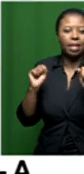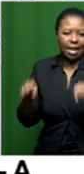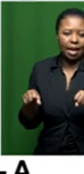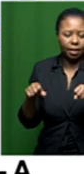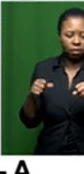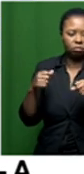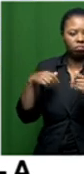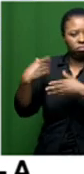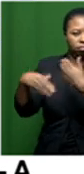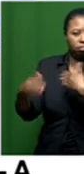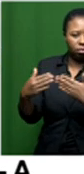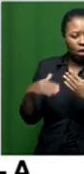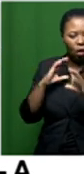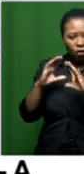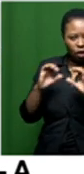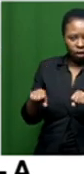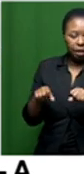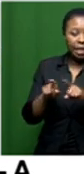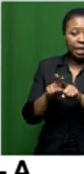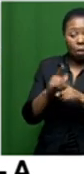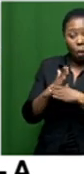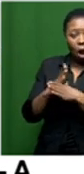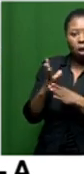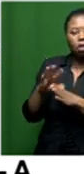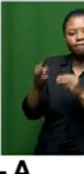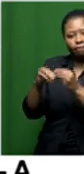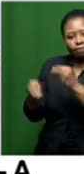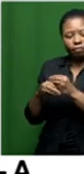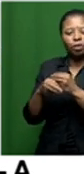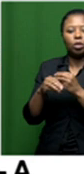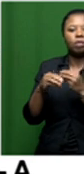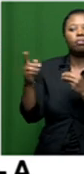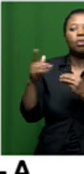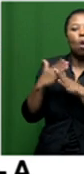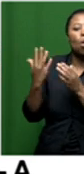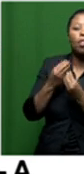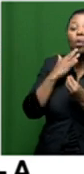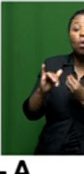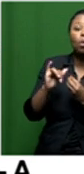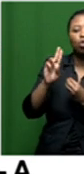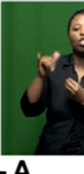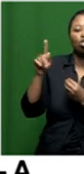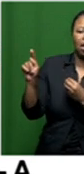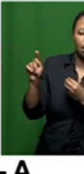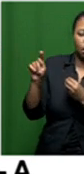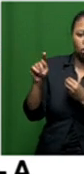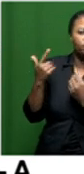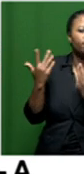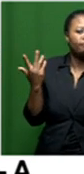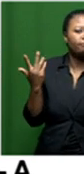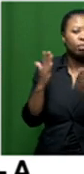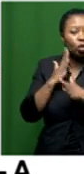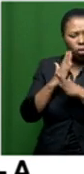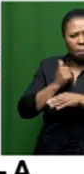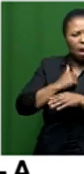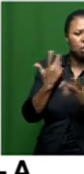conversation. And so they've added more works for this particular show with UJ. And yeah, it's my job